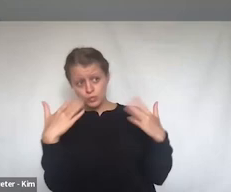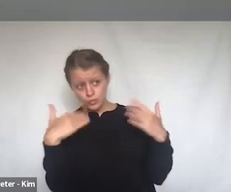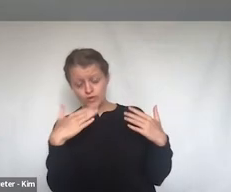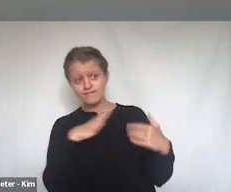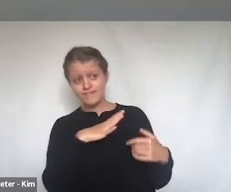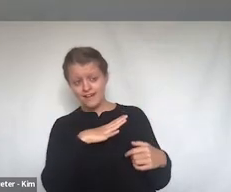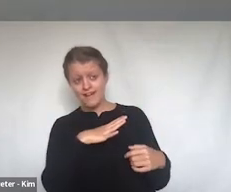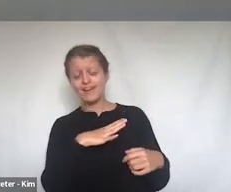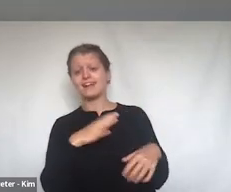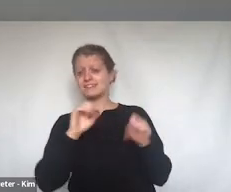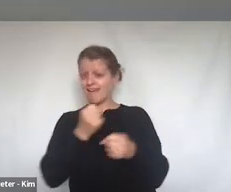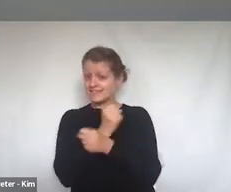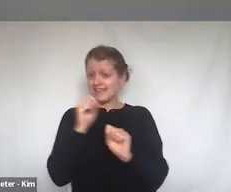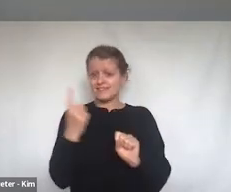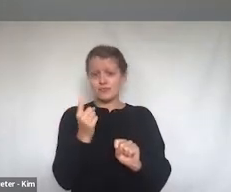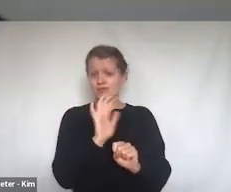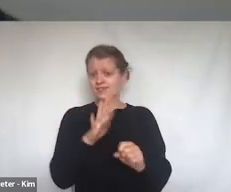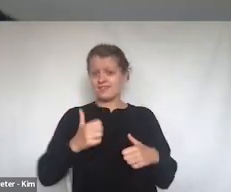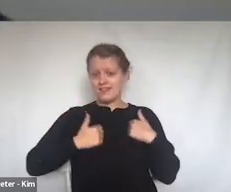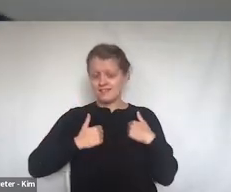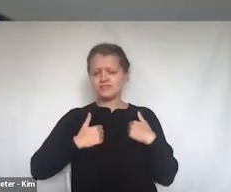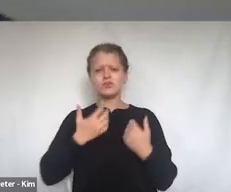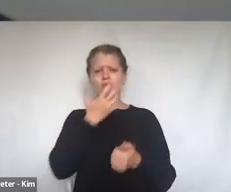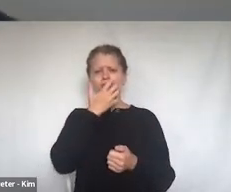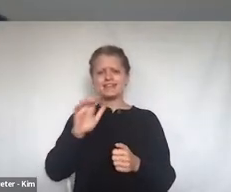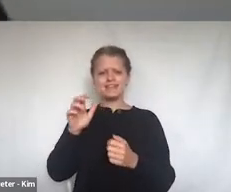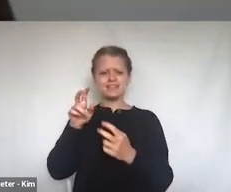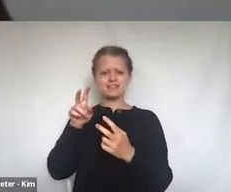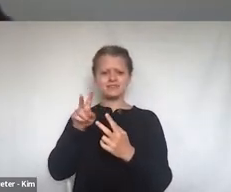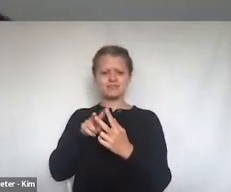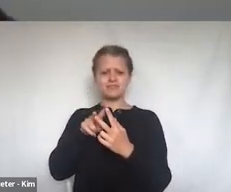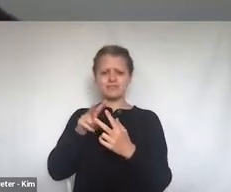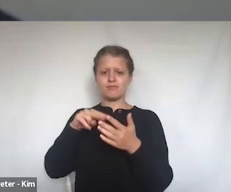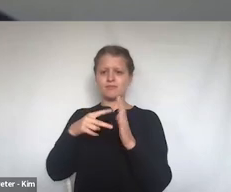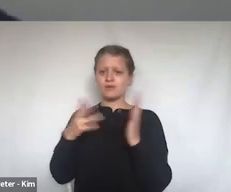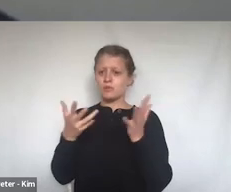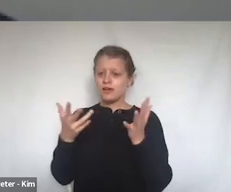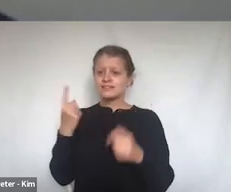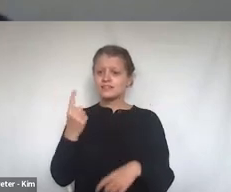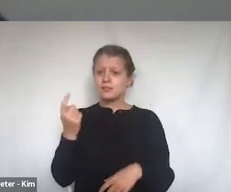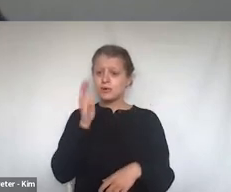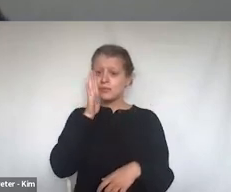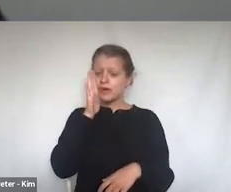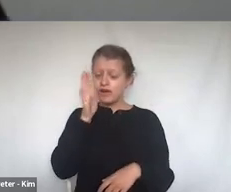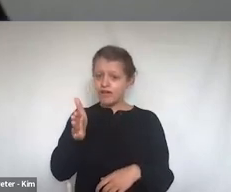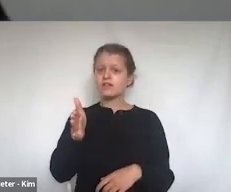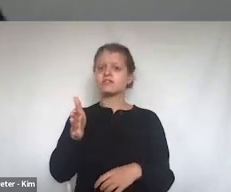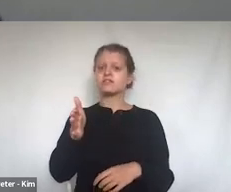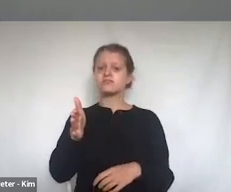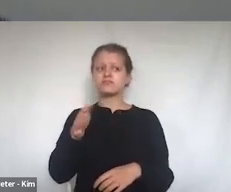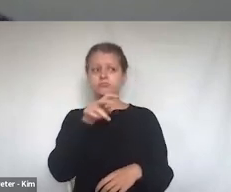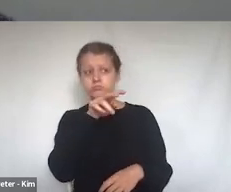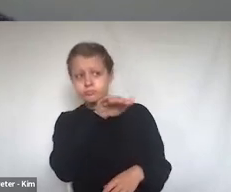life-saving. So a heat buddy is someone you will check on, or they will check on you when it gets hot.